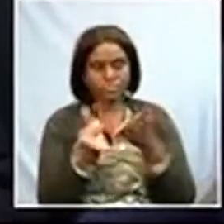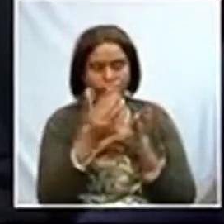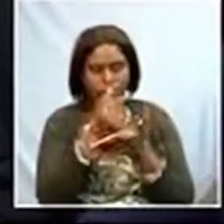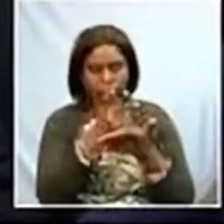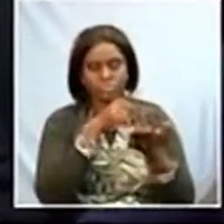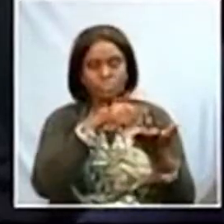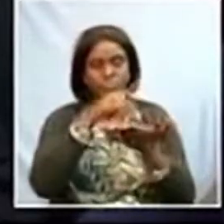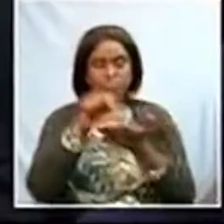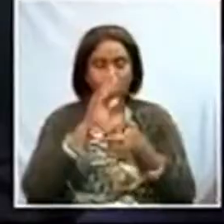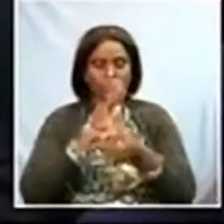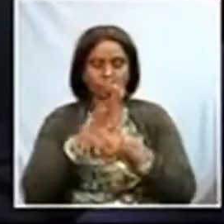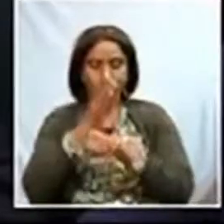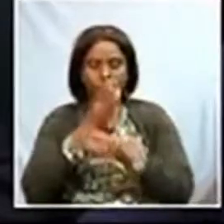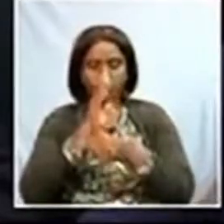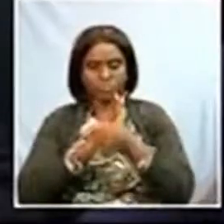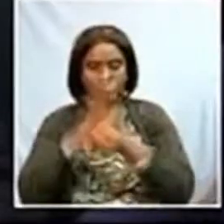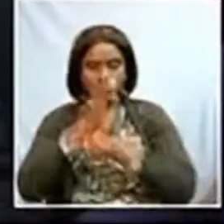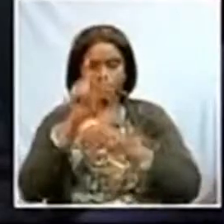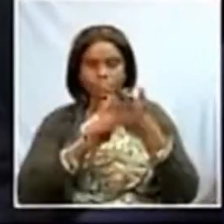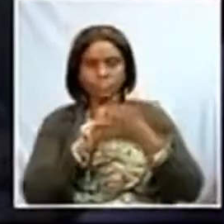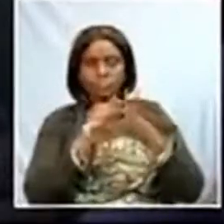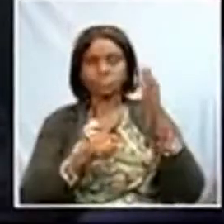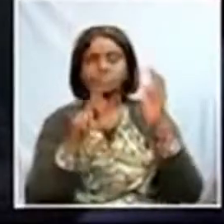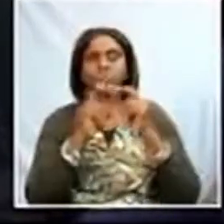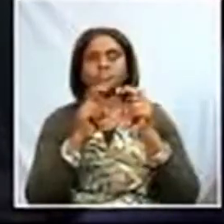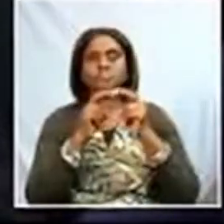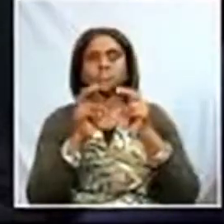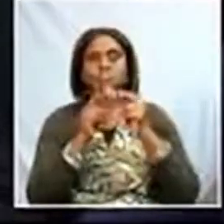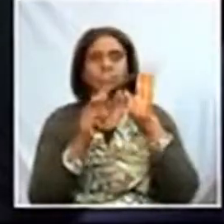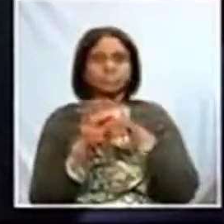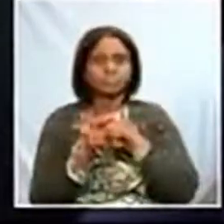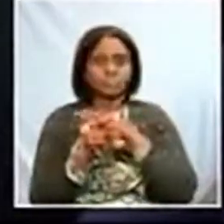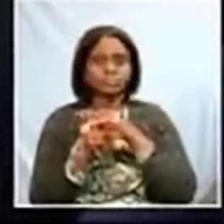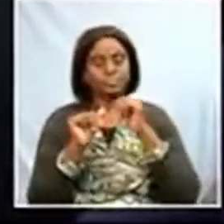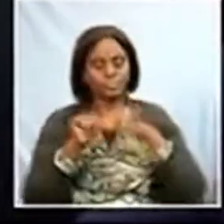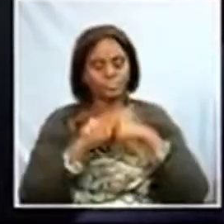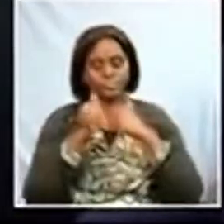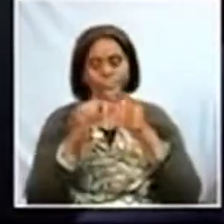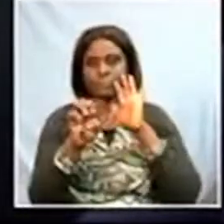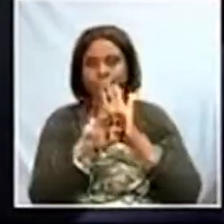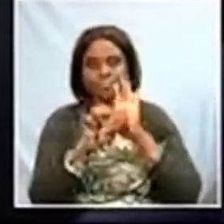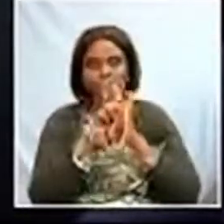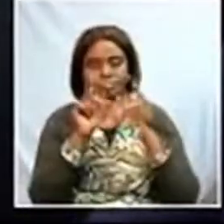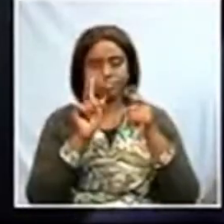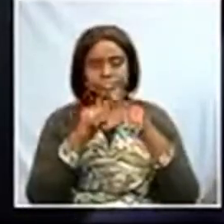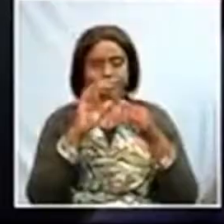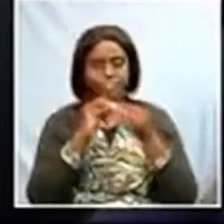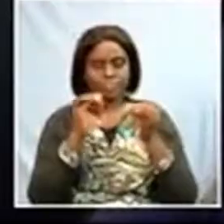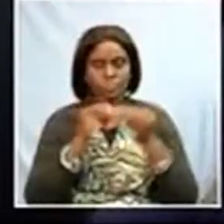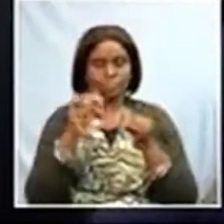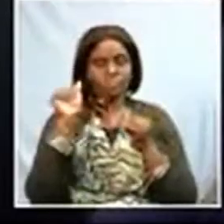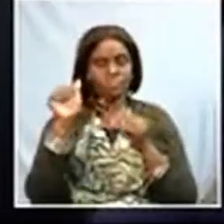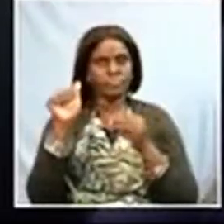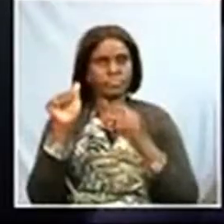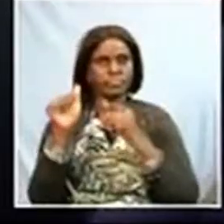advance payment after terminating the contract. We are referred to Appendix A,